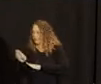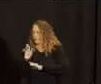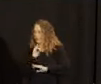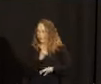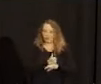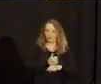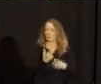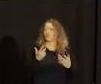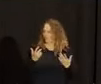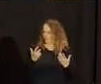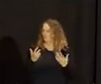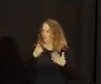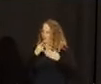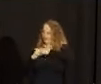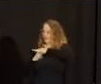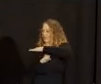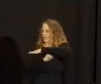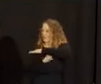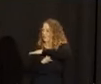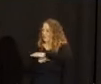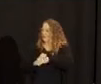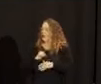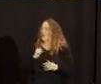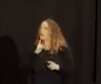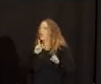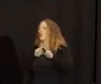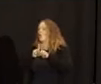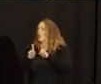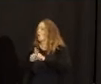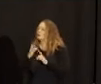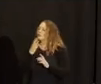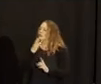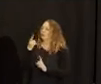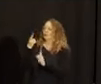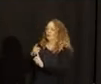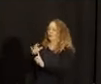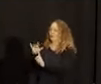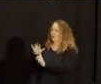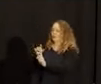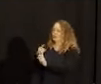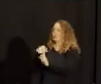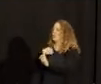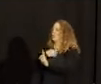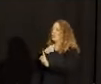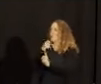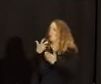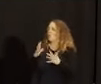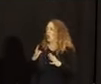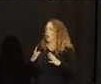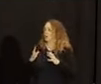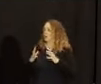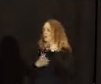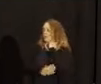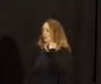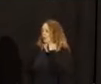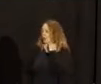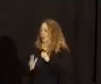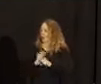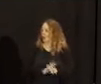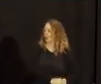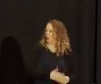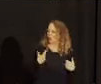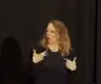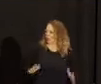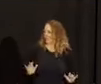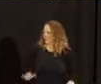community-wide infrastructure. But it's also, as Maria brought up the point, saying, we don't want to be poor. Why is